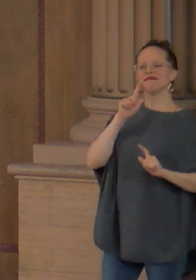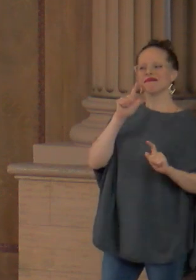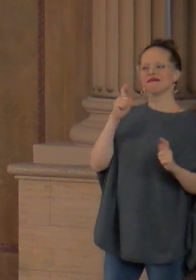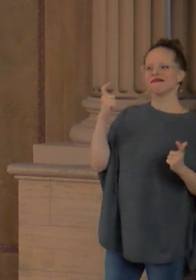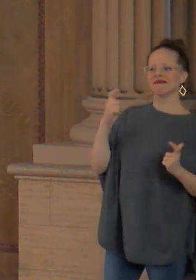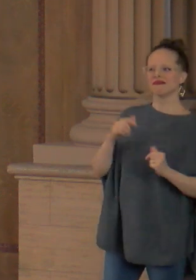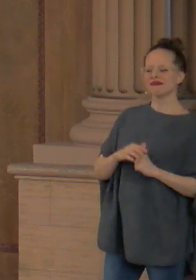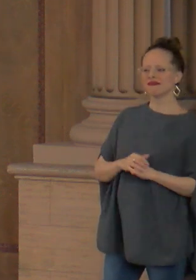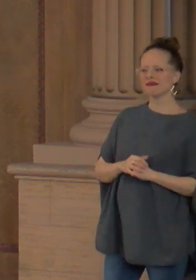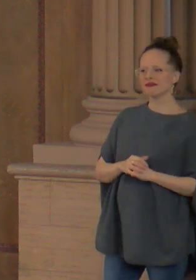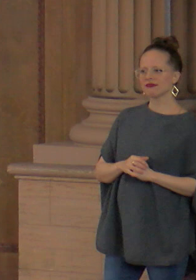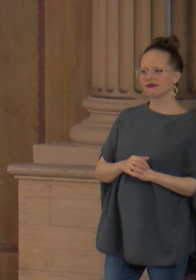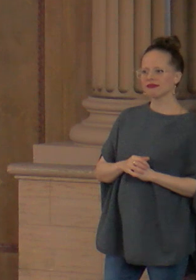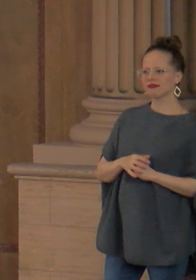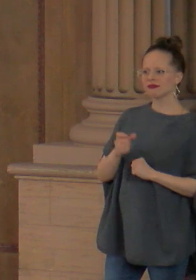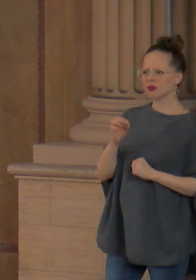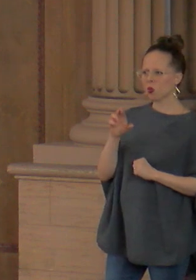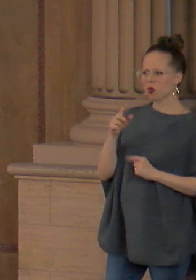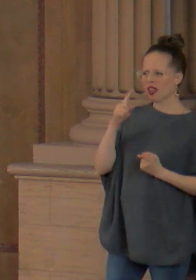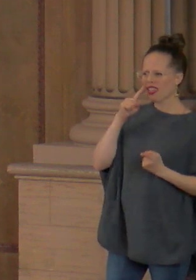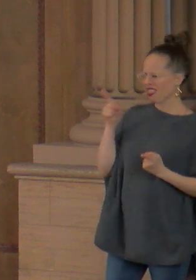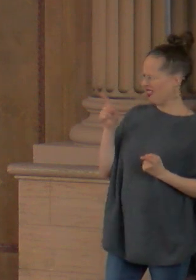I think why do they deserve this and I don't.